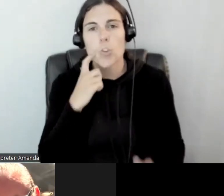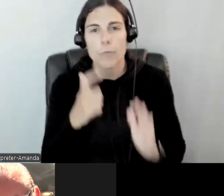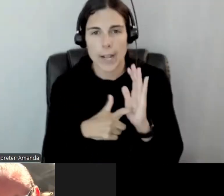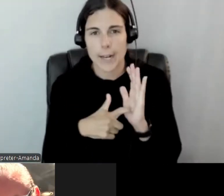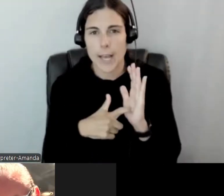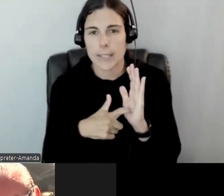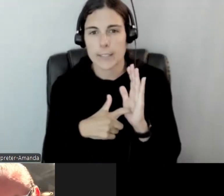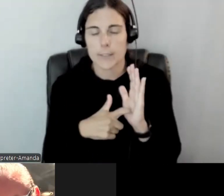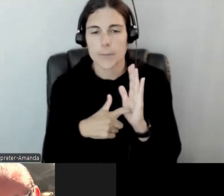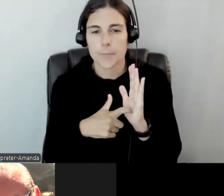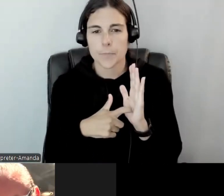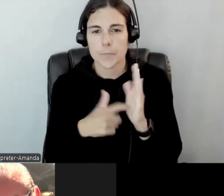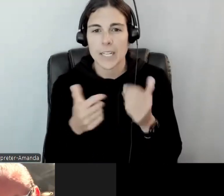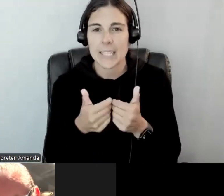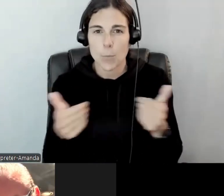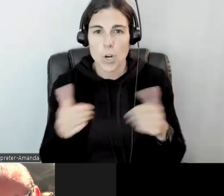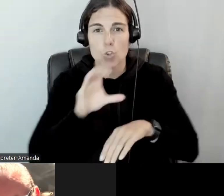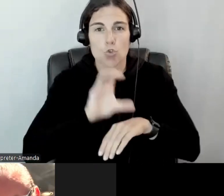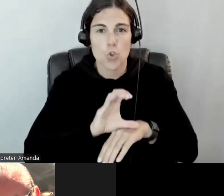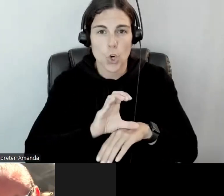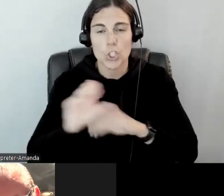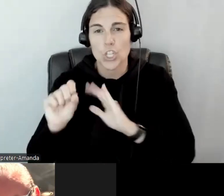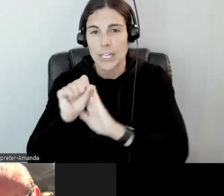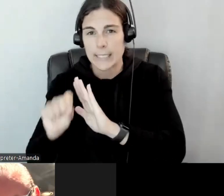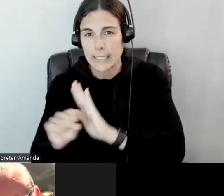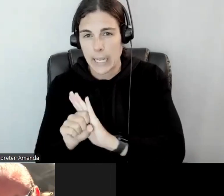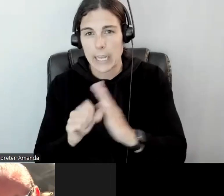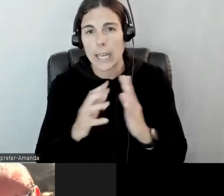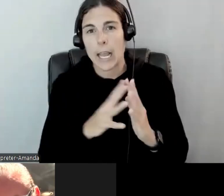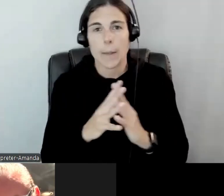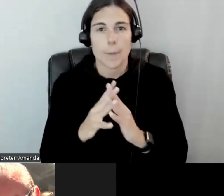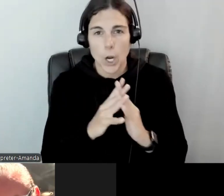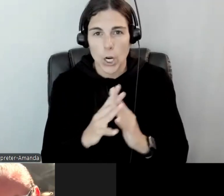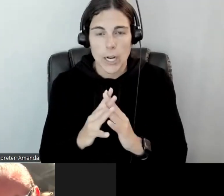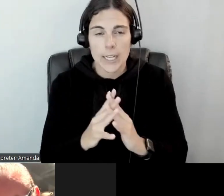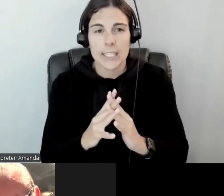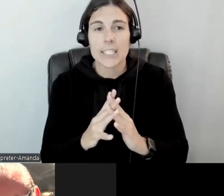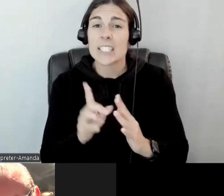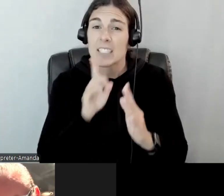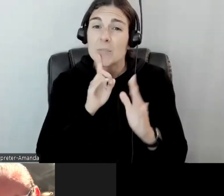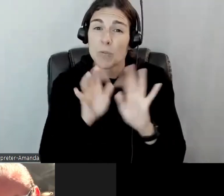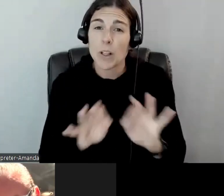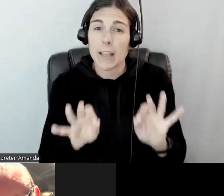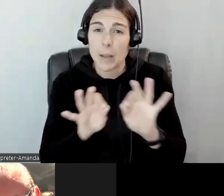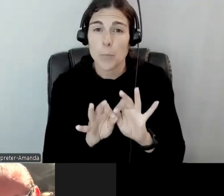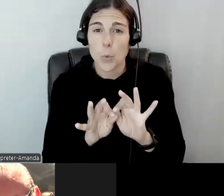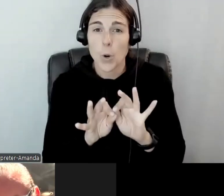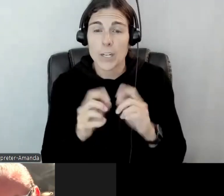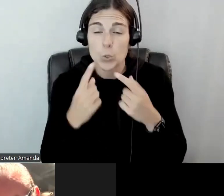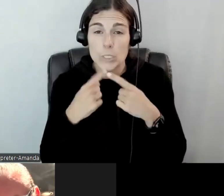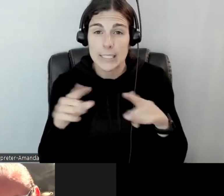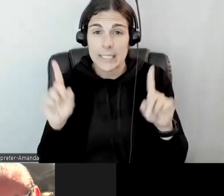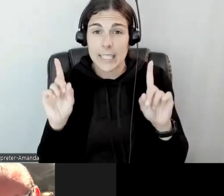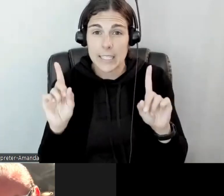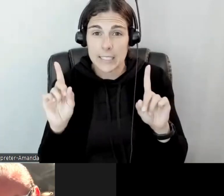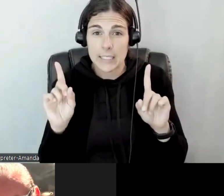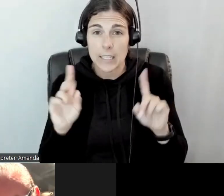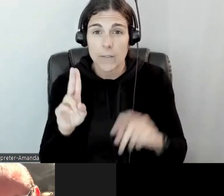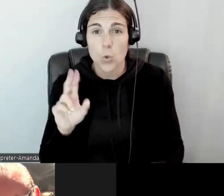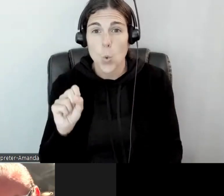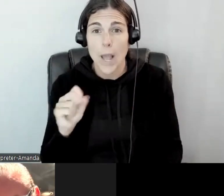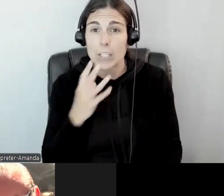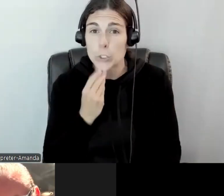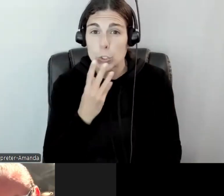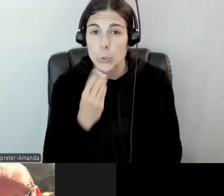recognize that separation of church and state in America has been incredibly important to the success of U.S. Jews